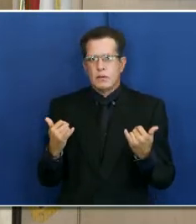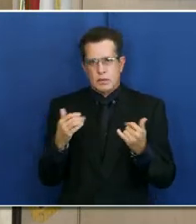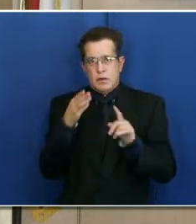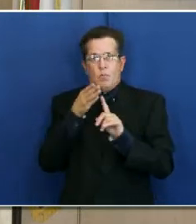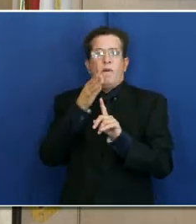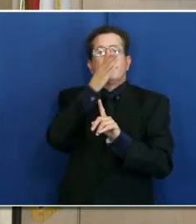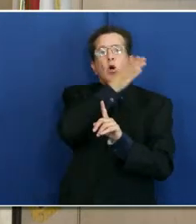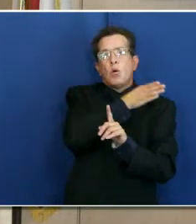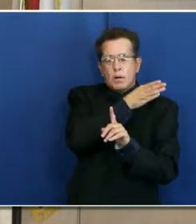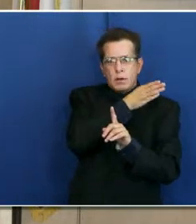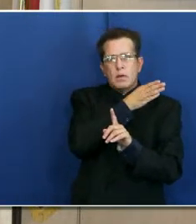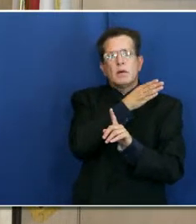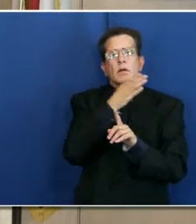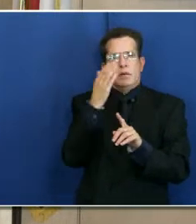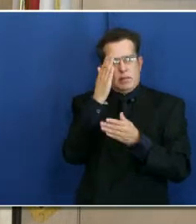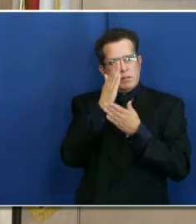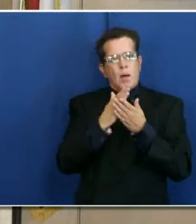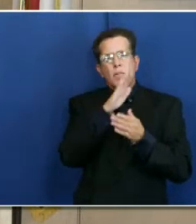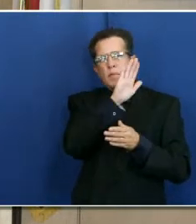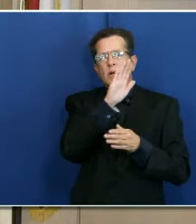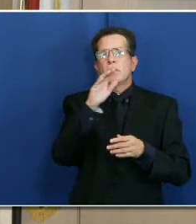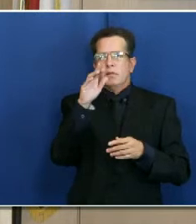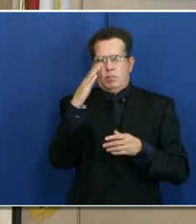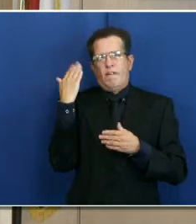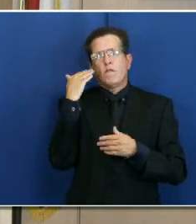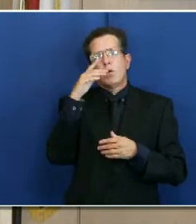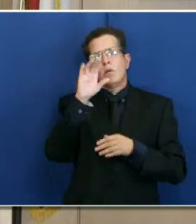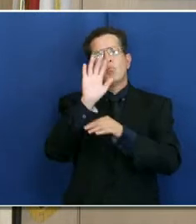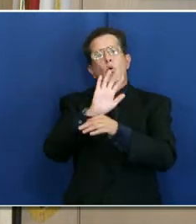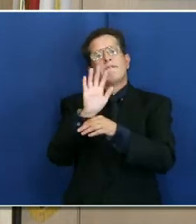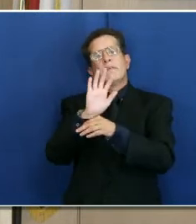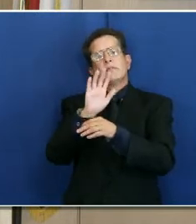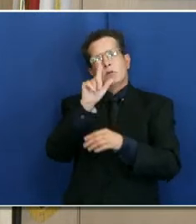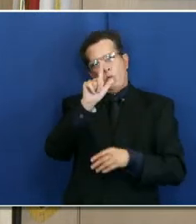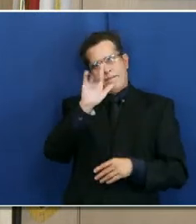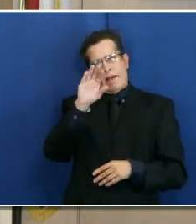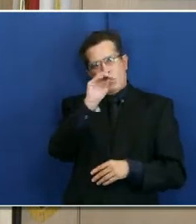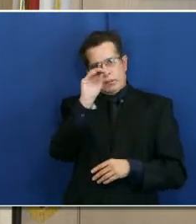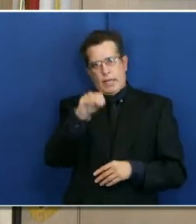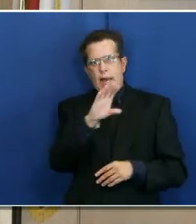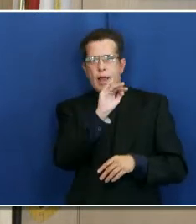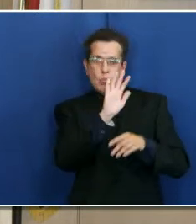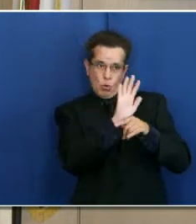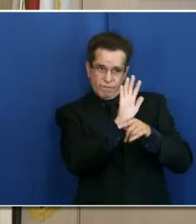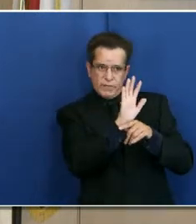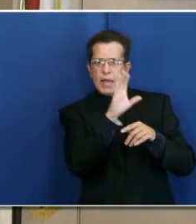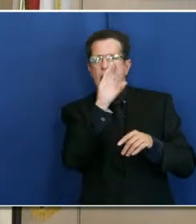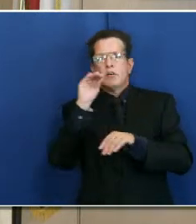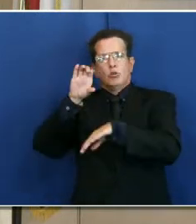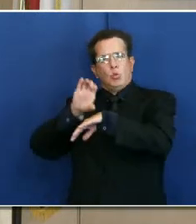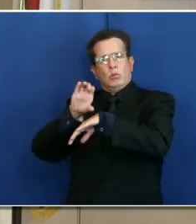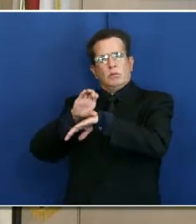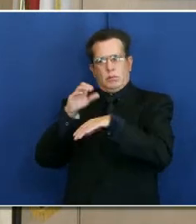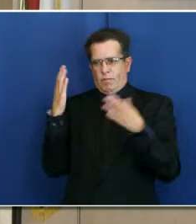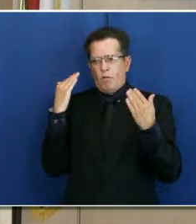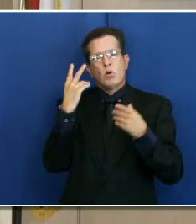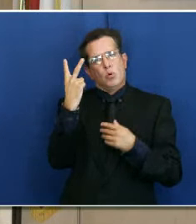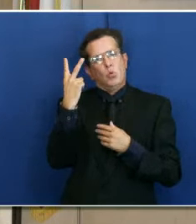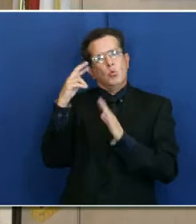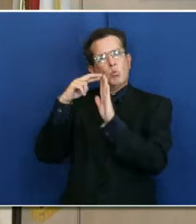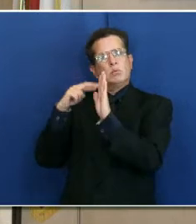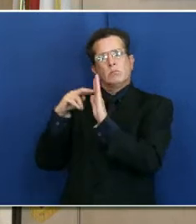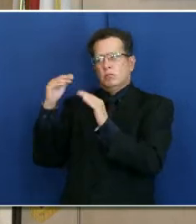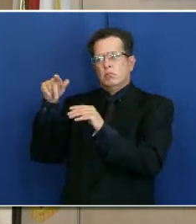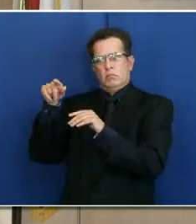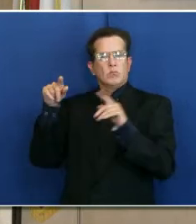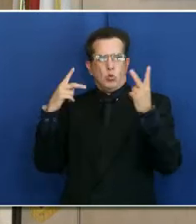proportional openings up were movies, 25% or 100 people, whichever was less, and churches. Those were the only 2.